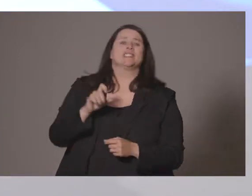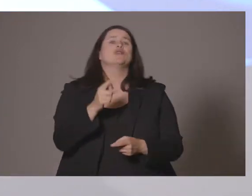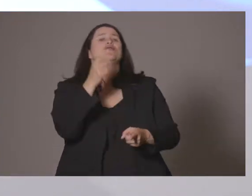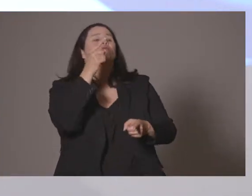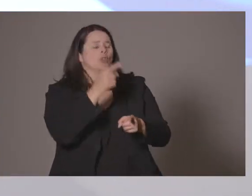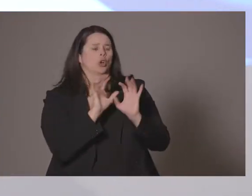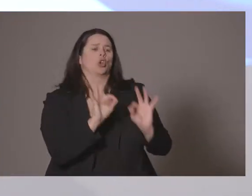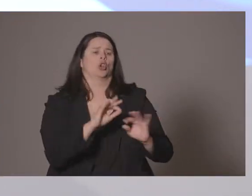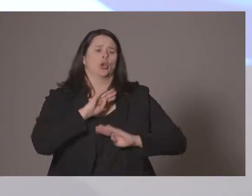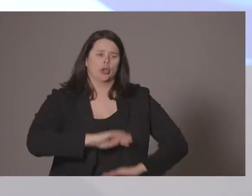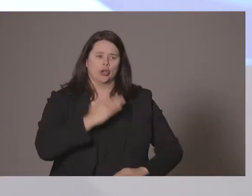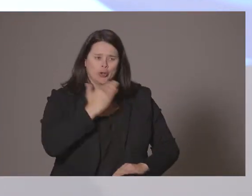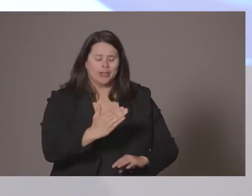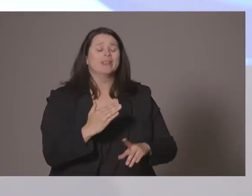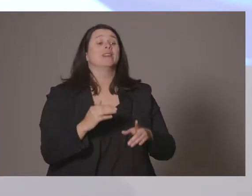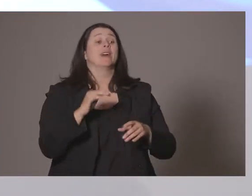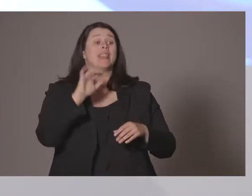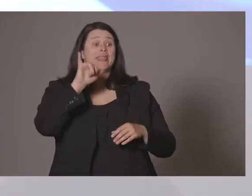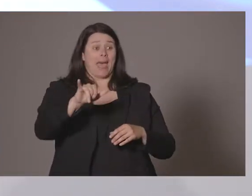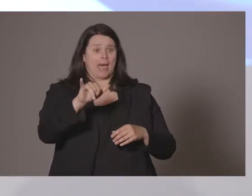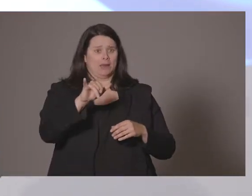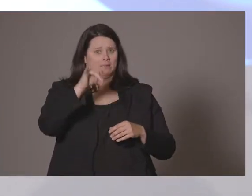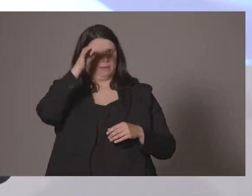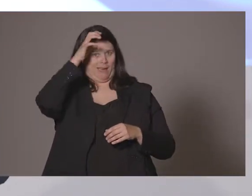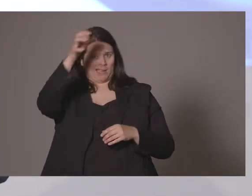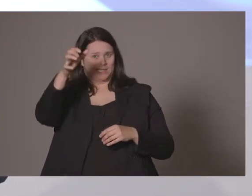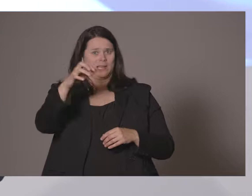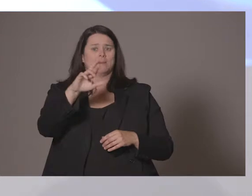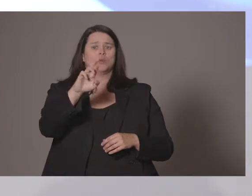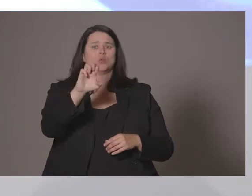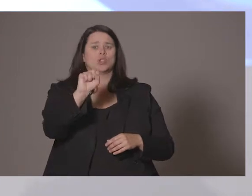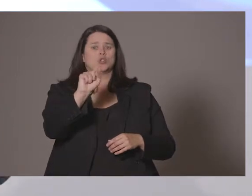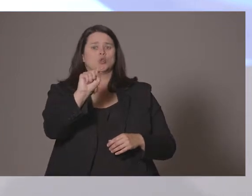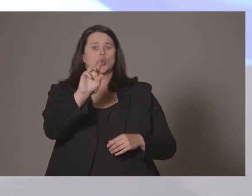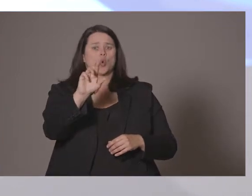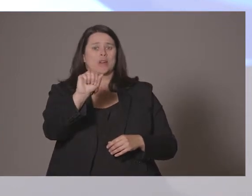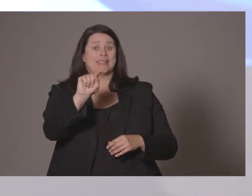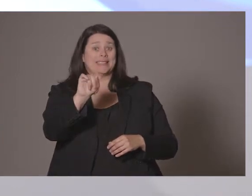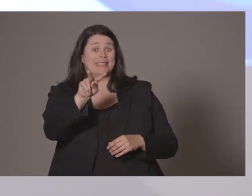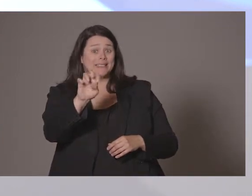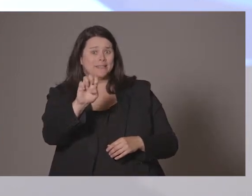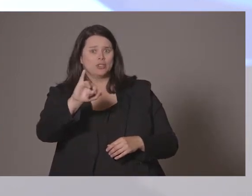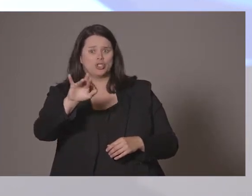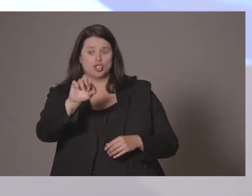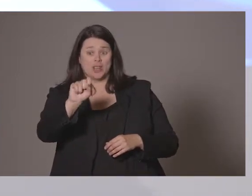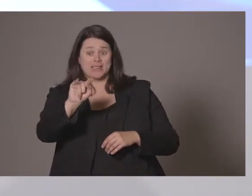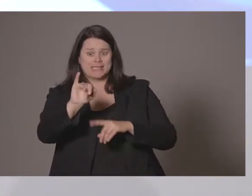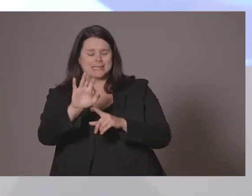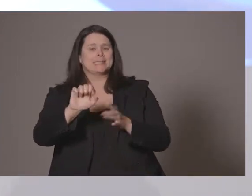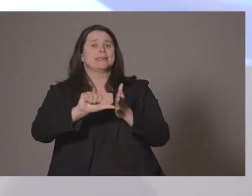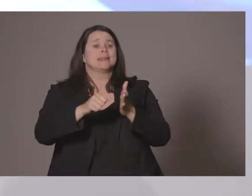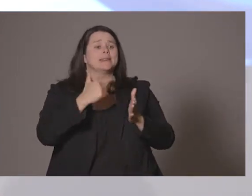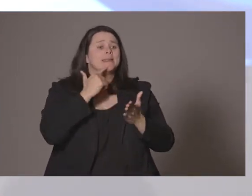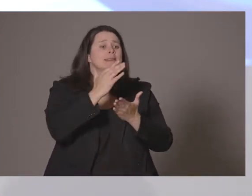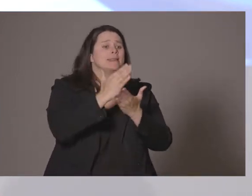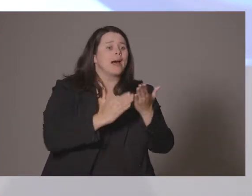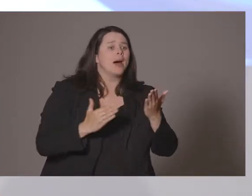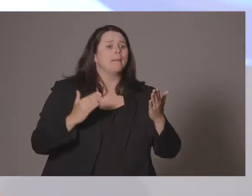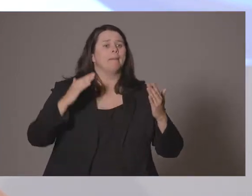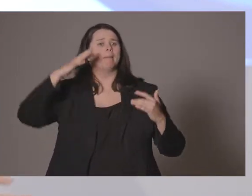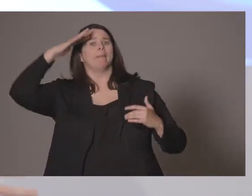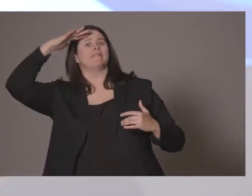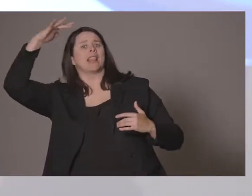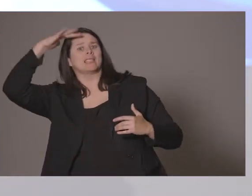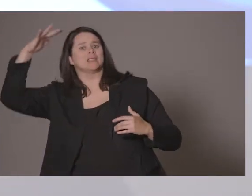that because of these unaddressed, unconscious, unnamed ideologies that